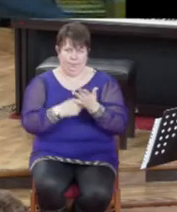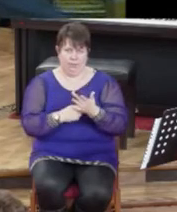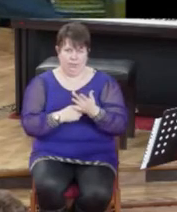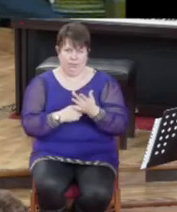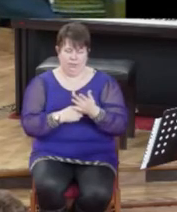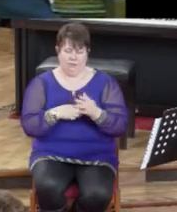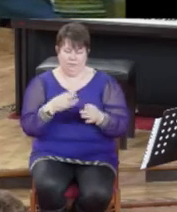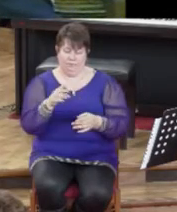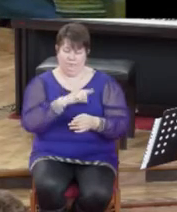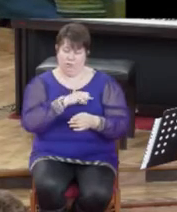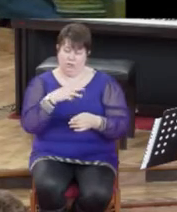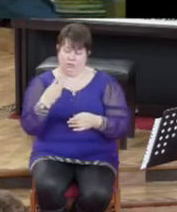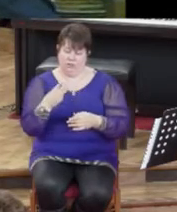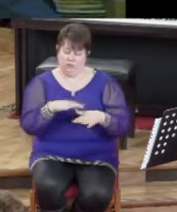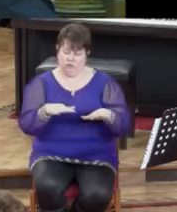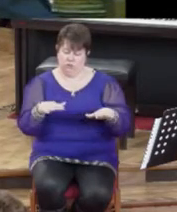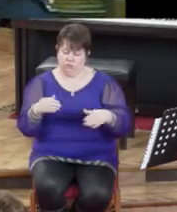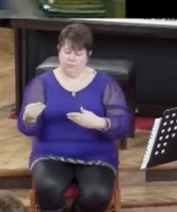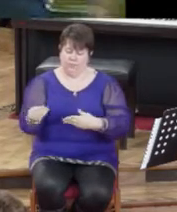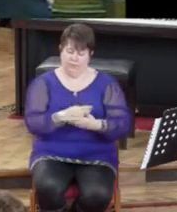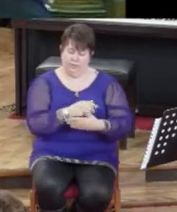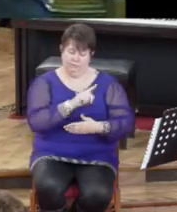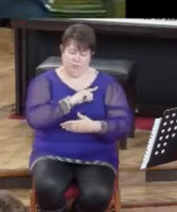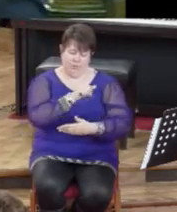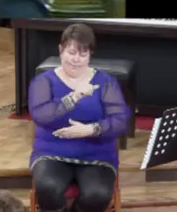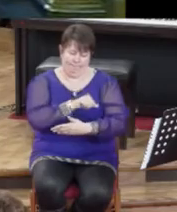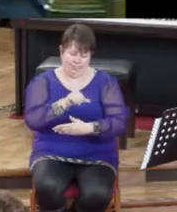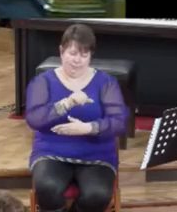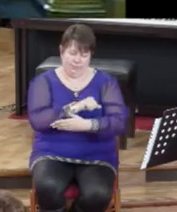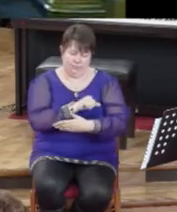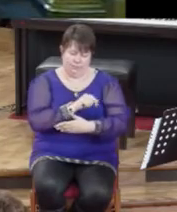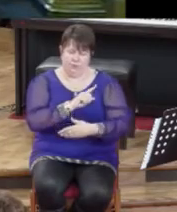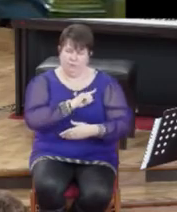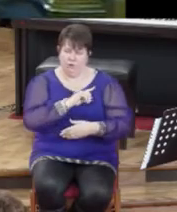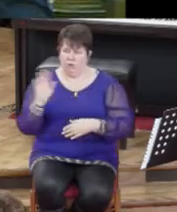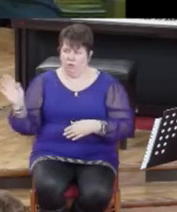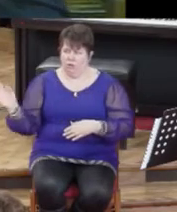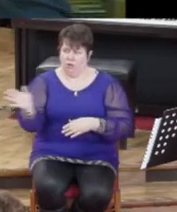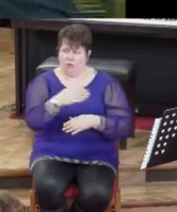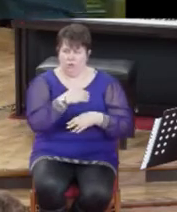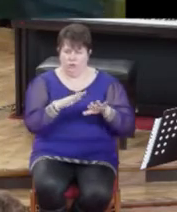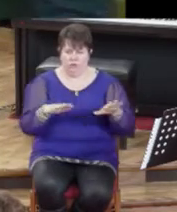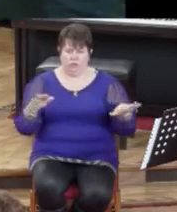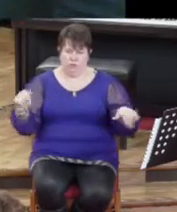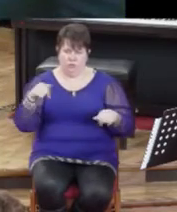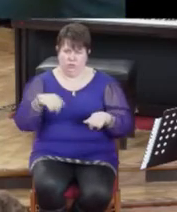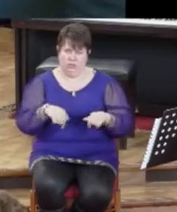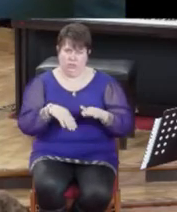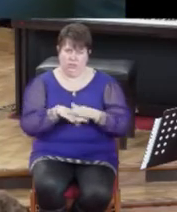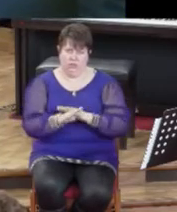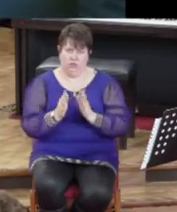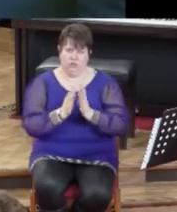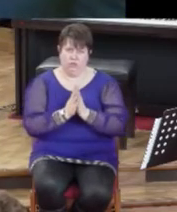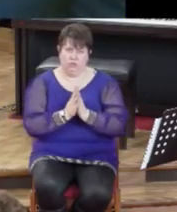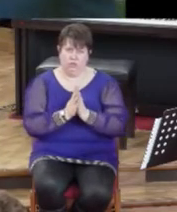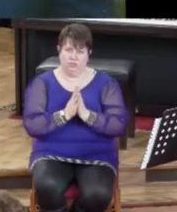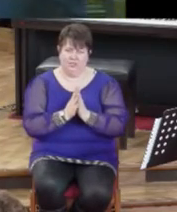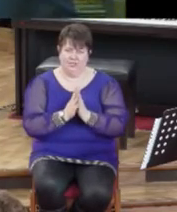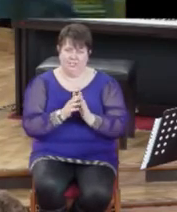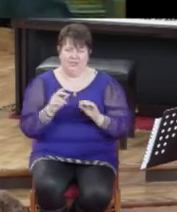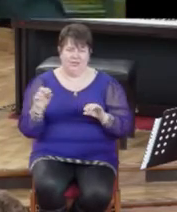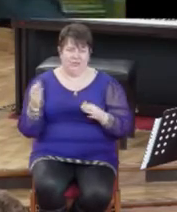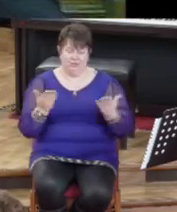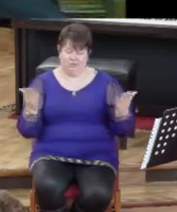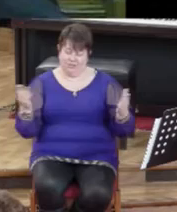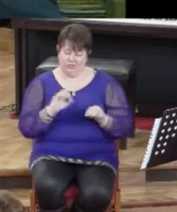for their baptism today, but for all the youngsters in our church family. Some of them here with us this morning, despite there being no Sunday